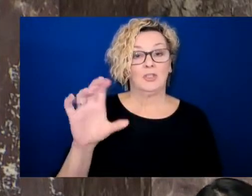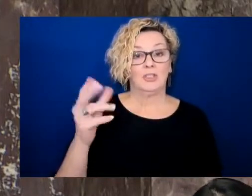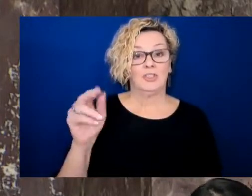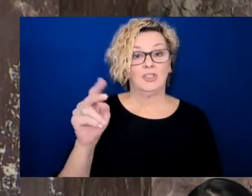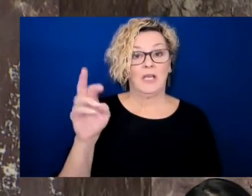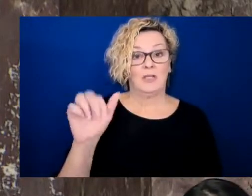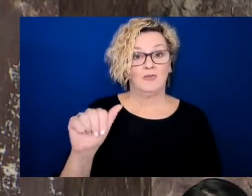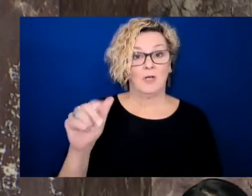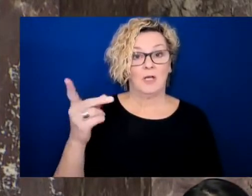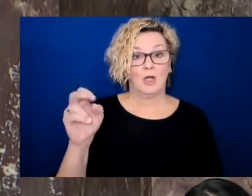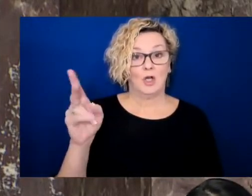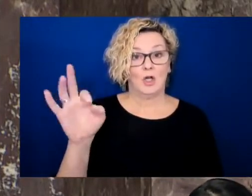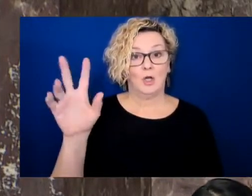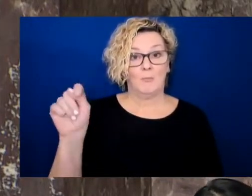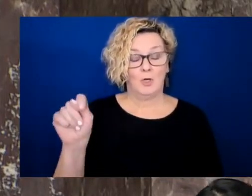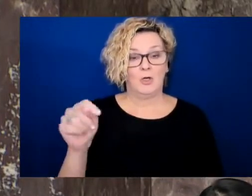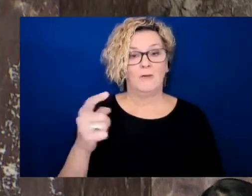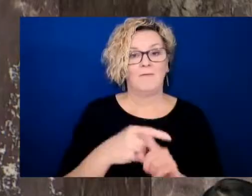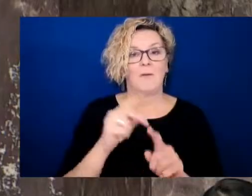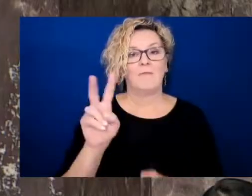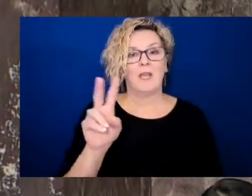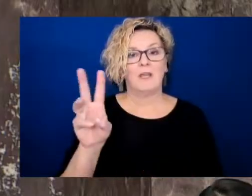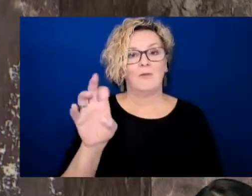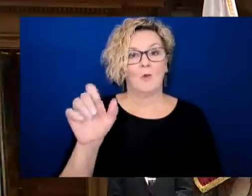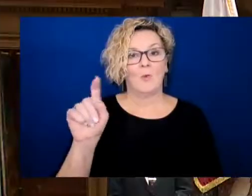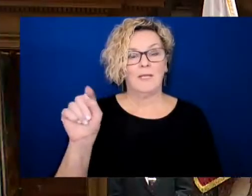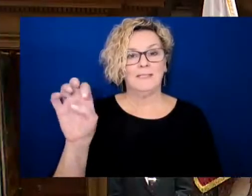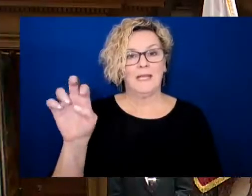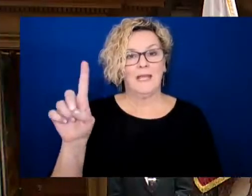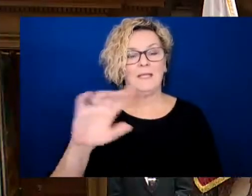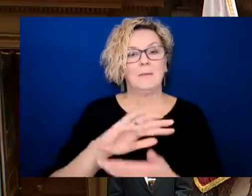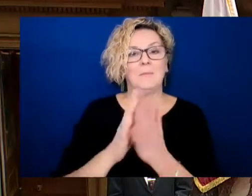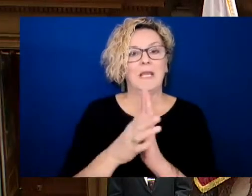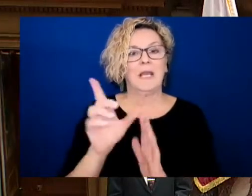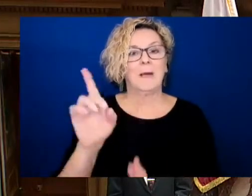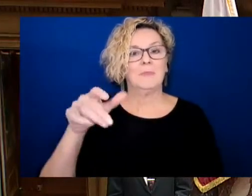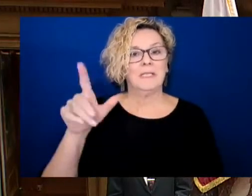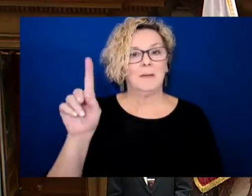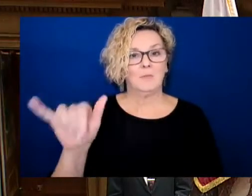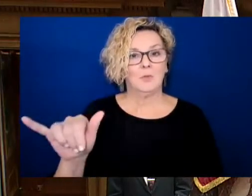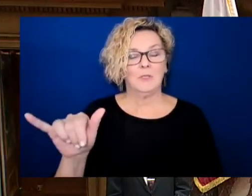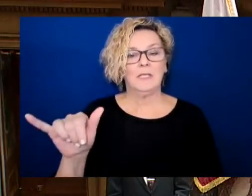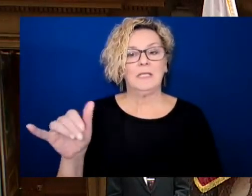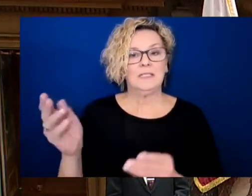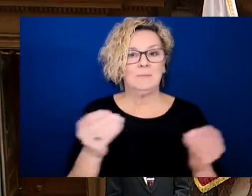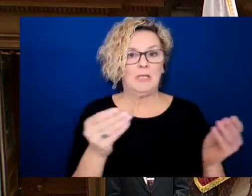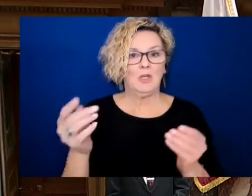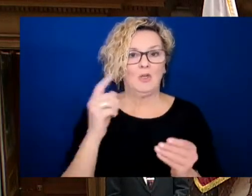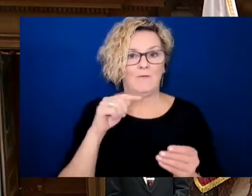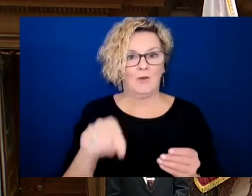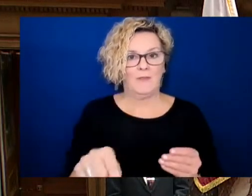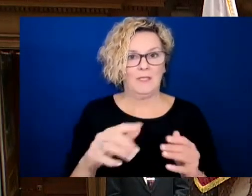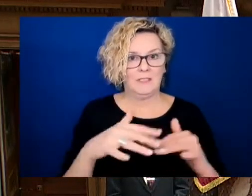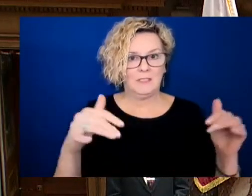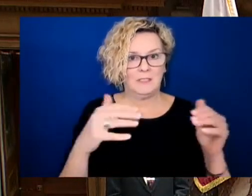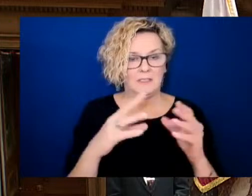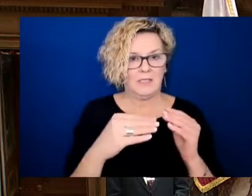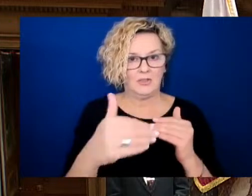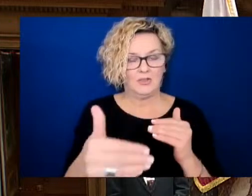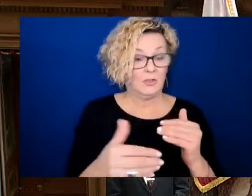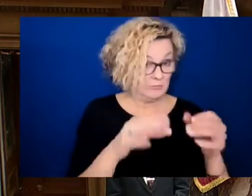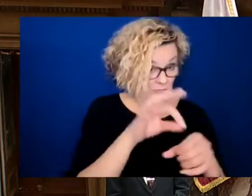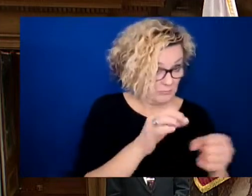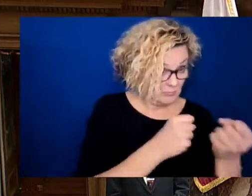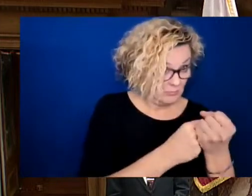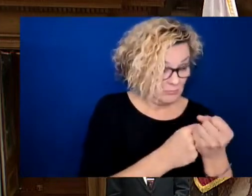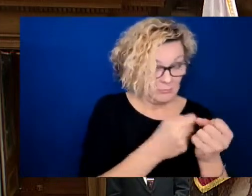Deputy Speaker for this session of the Legislative Assembly. You have heard the question. All those in favor say aye. Aye. Opposed?